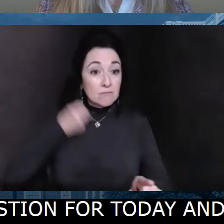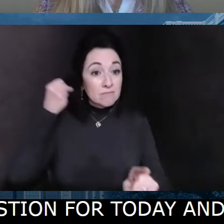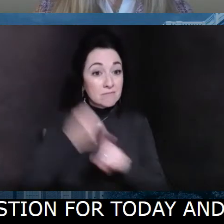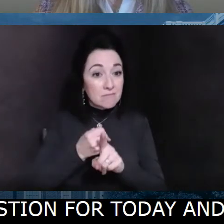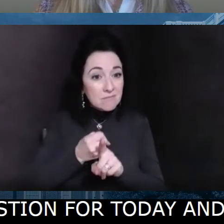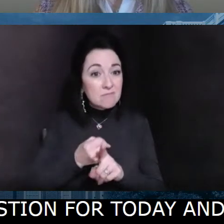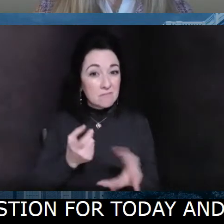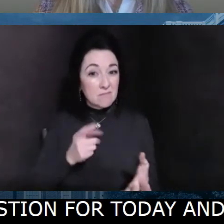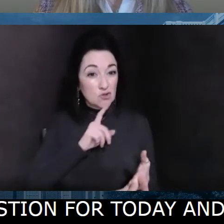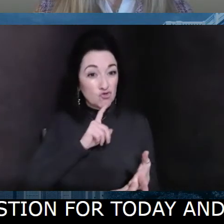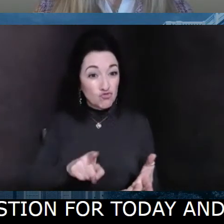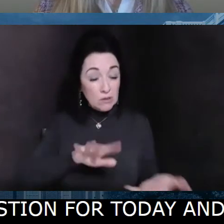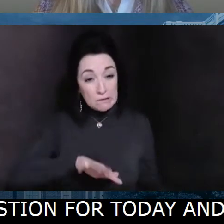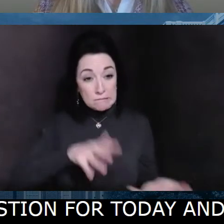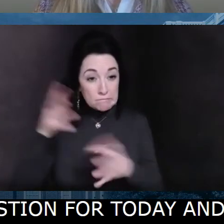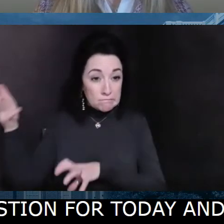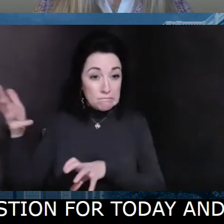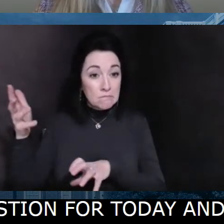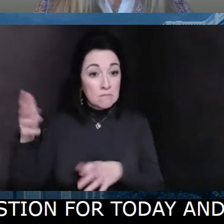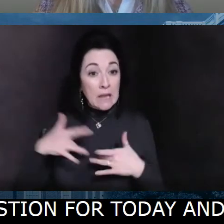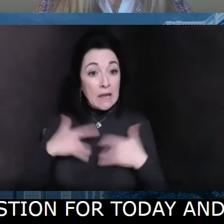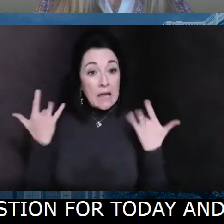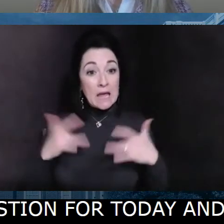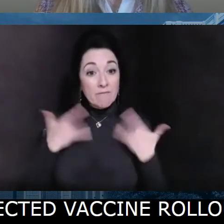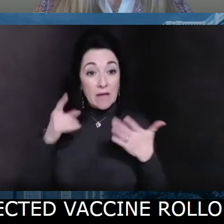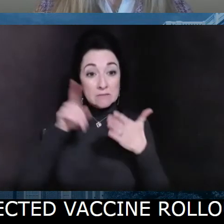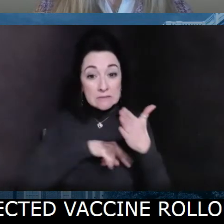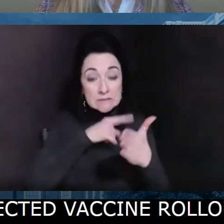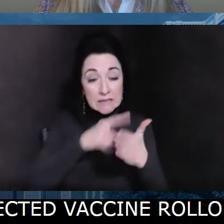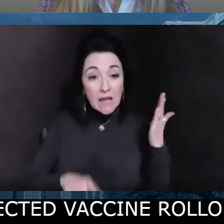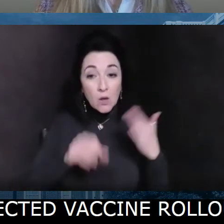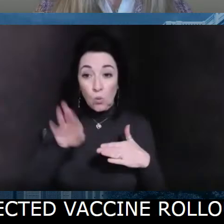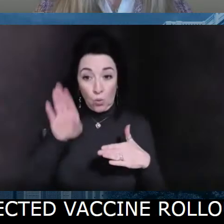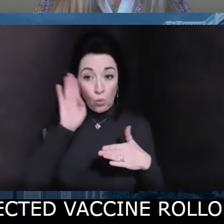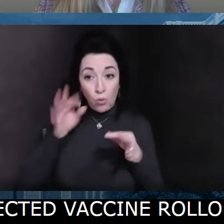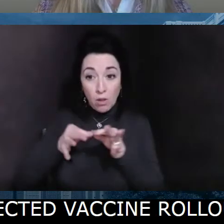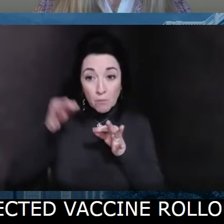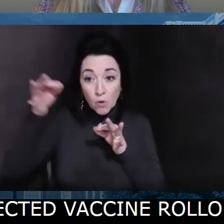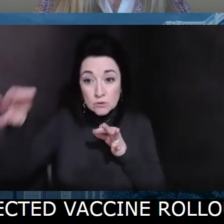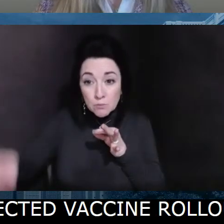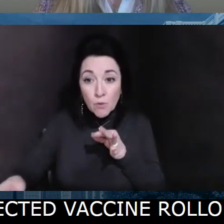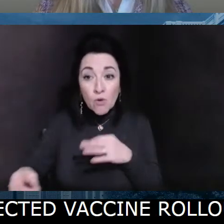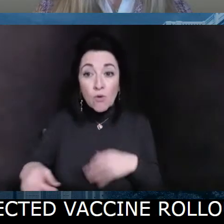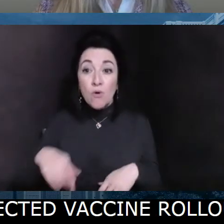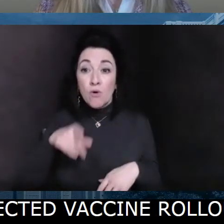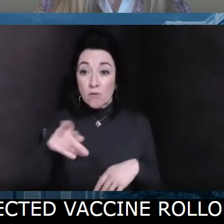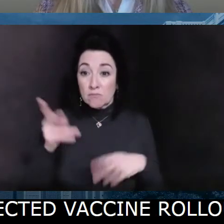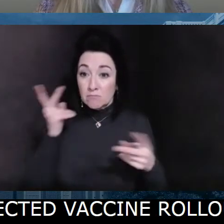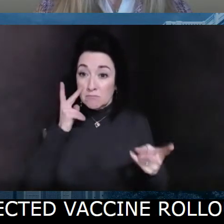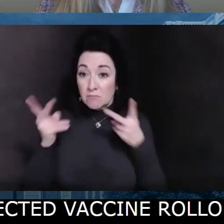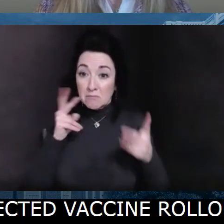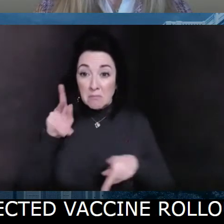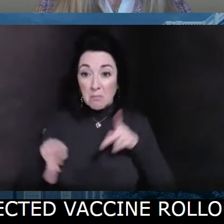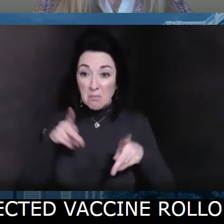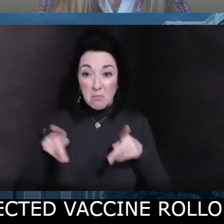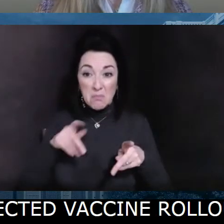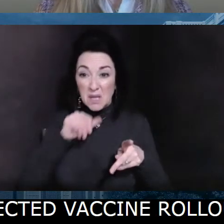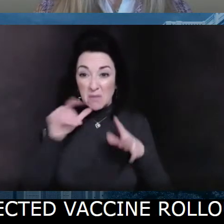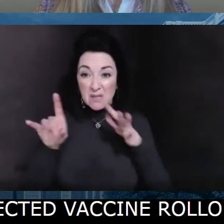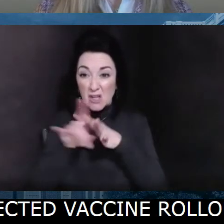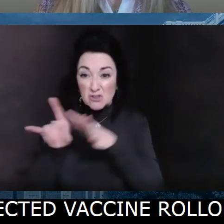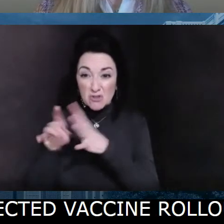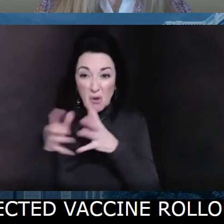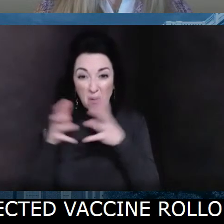events canceled or otherwise modified because of the weather, or did people not show up, which would be likely due to the weather? Well,